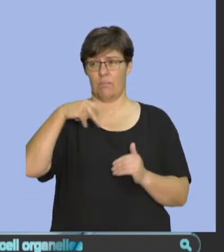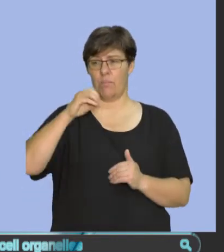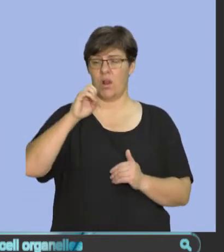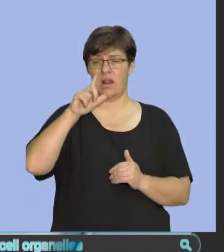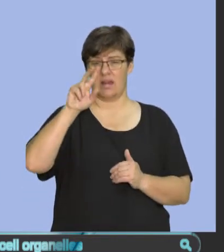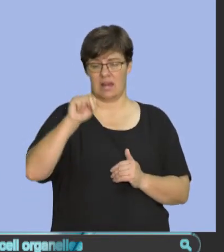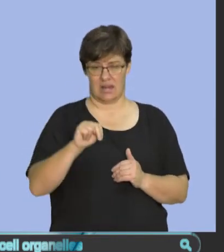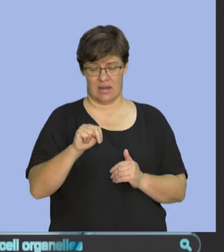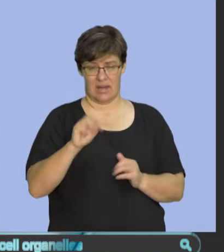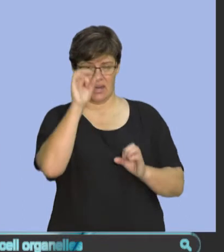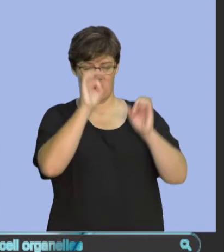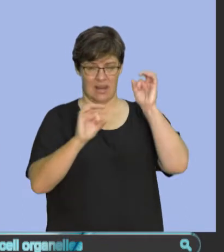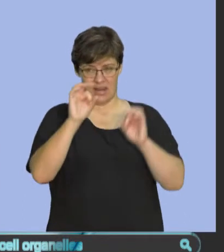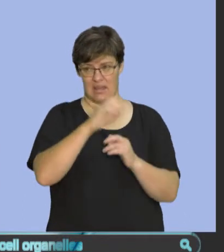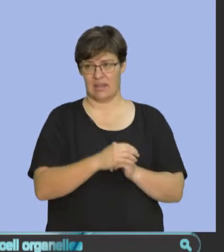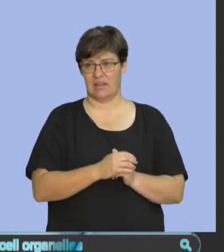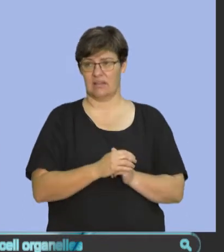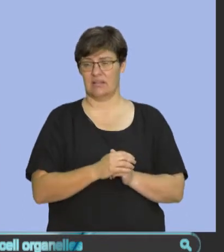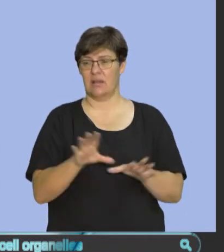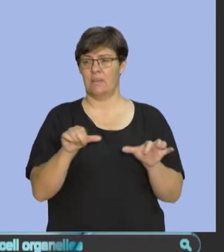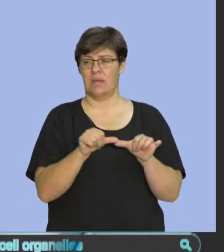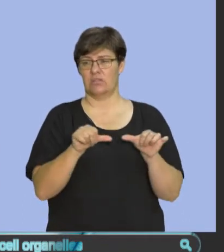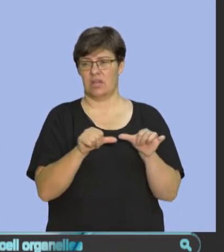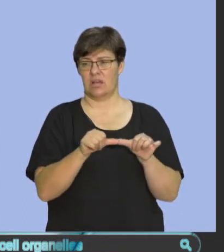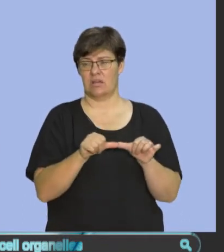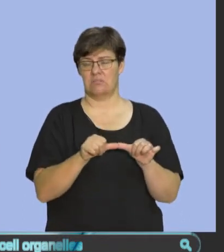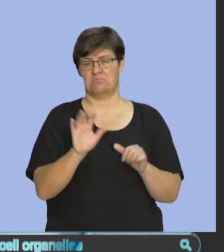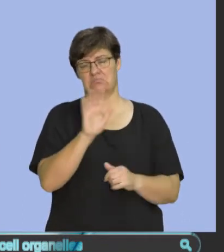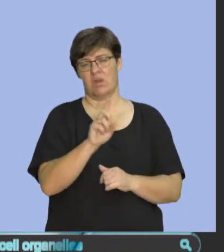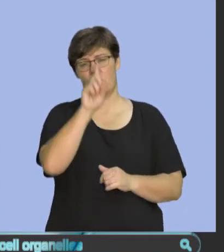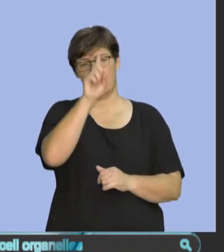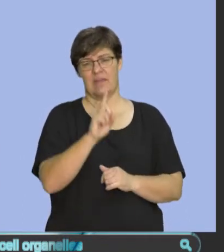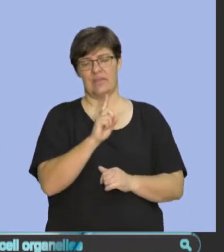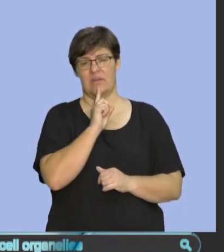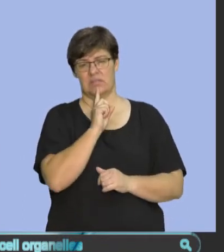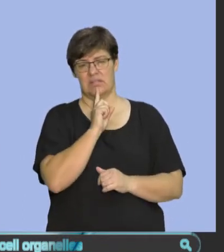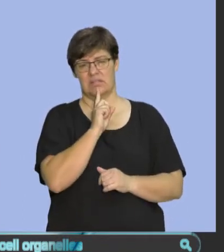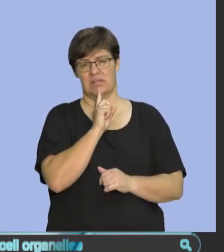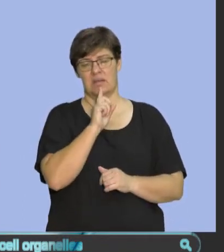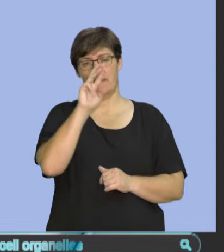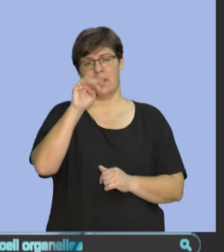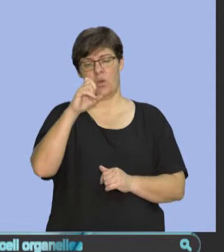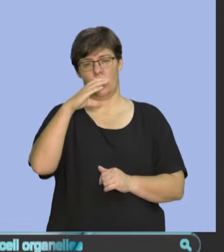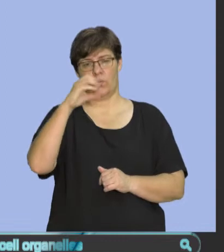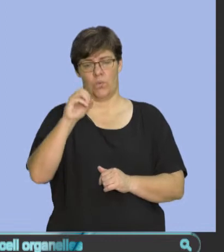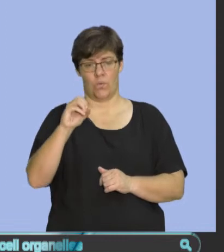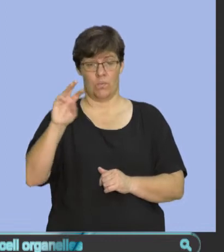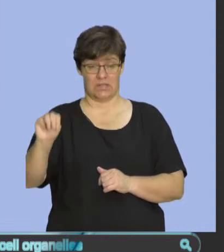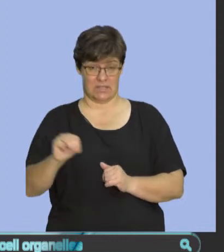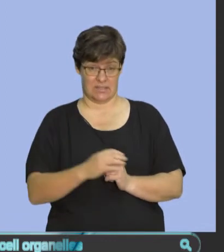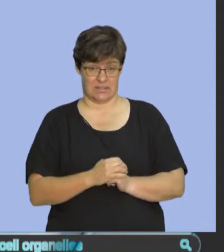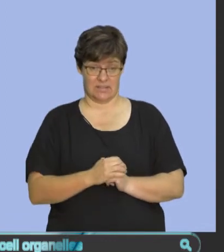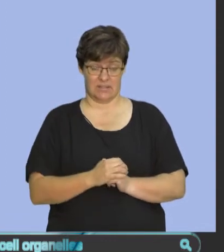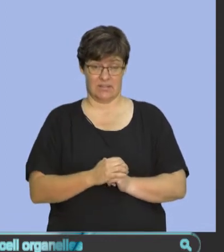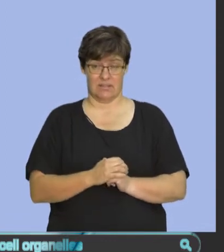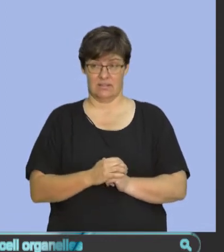see the pollen grain now measures around 1,000 micrometers. If we go further to